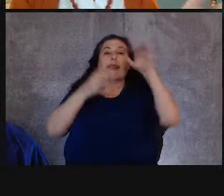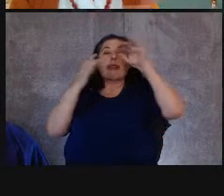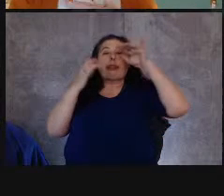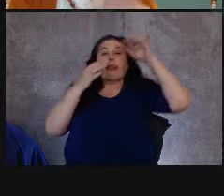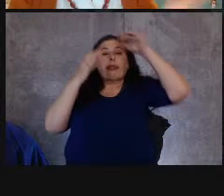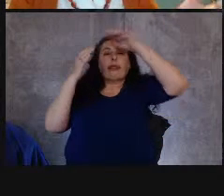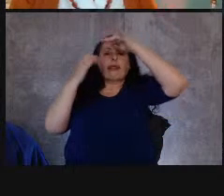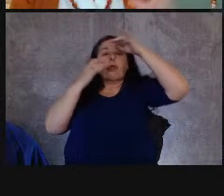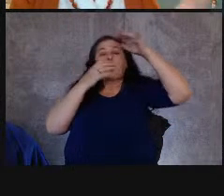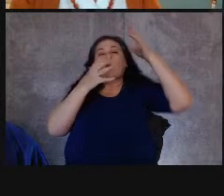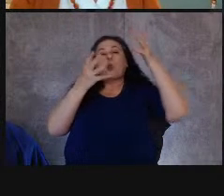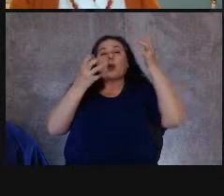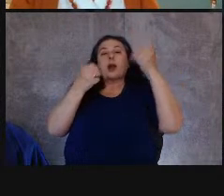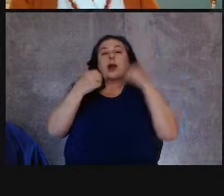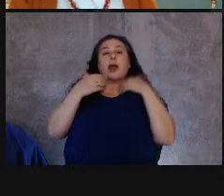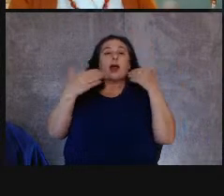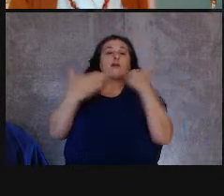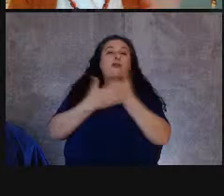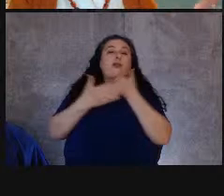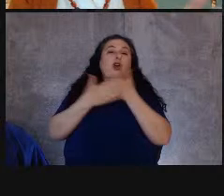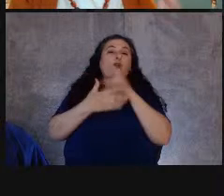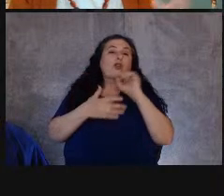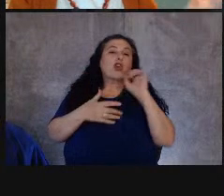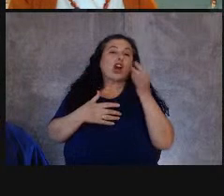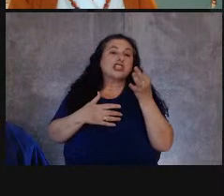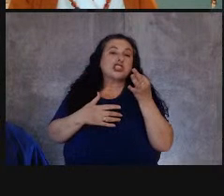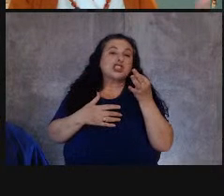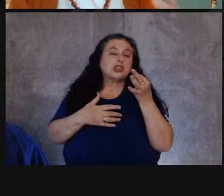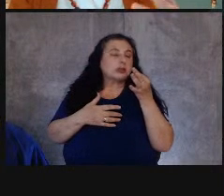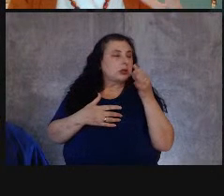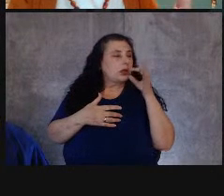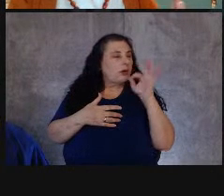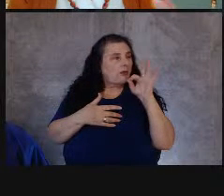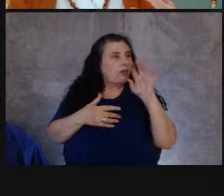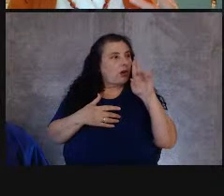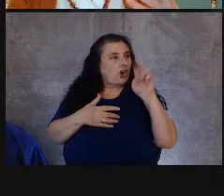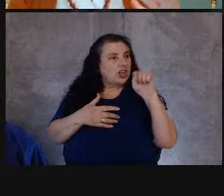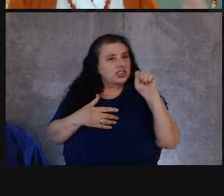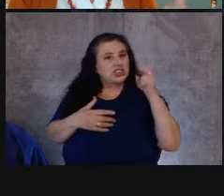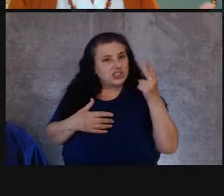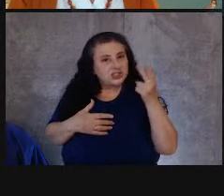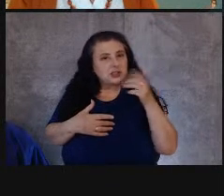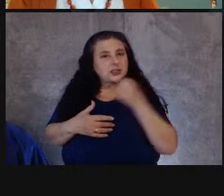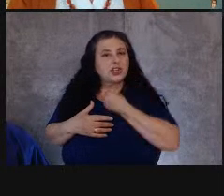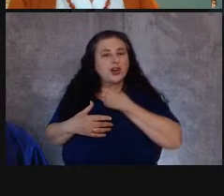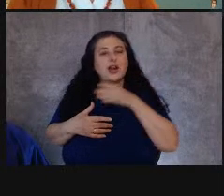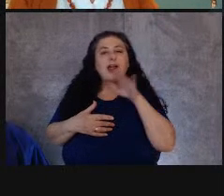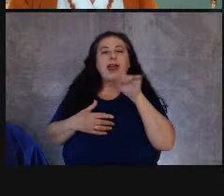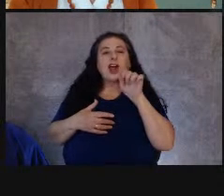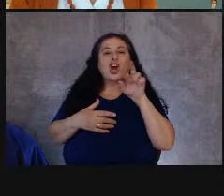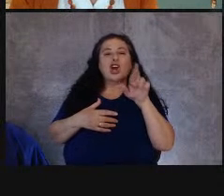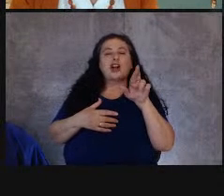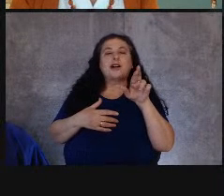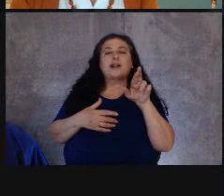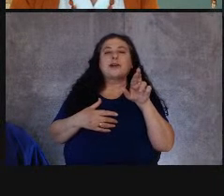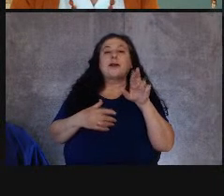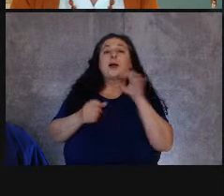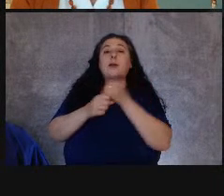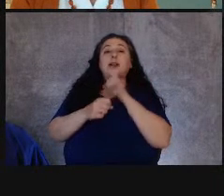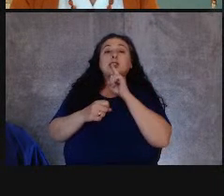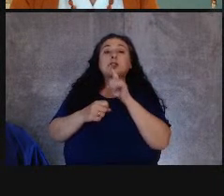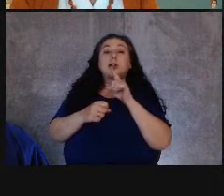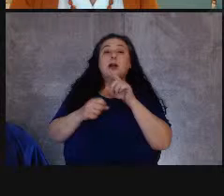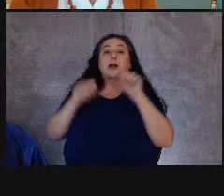right? We want to have fresh air, right? We want to be able to make sure that people are able to